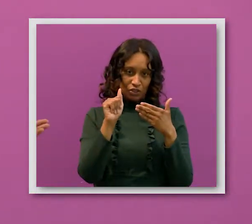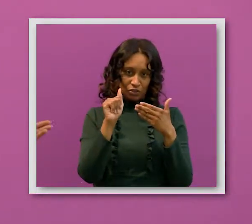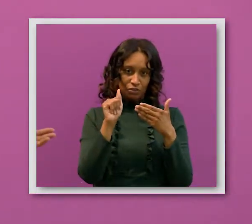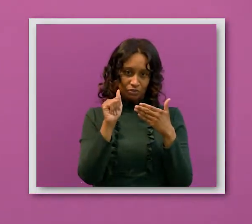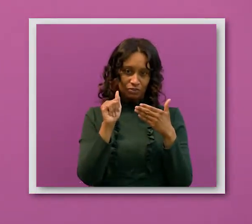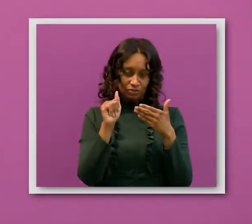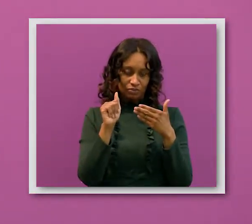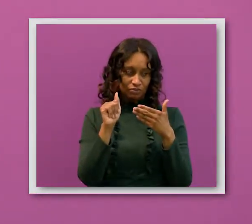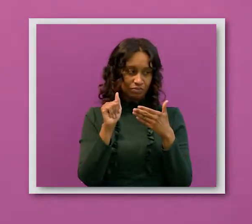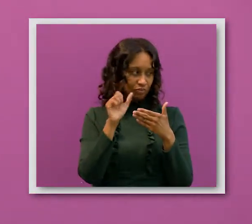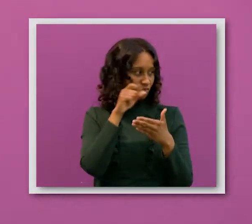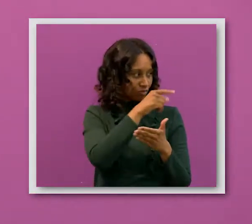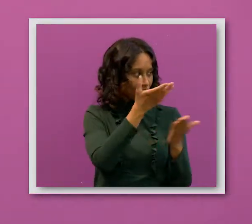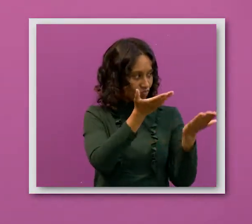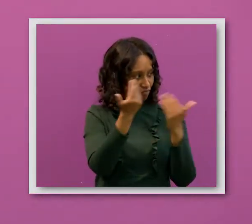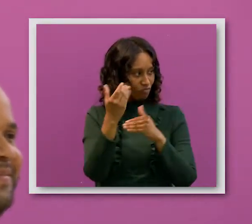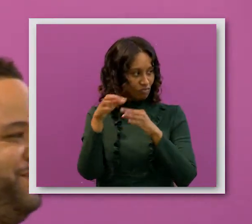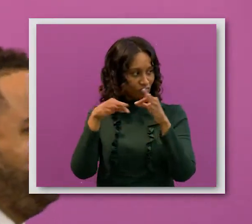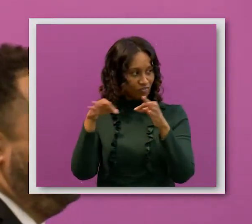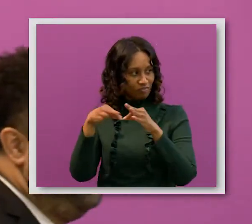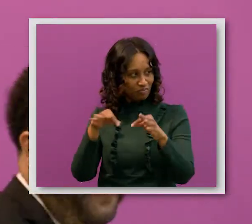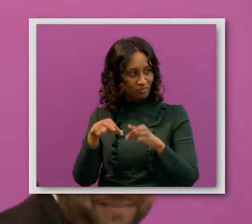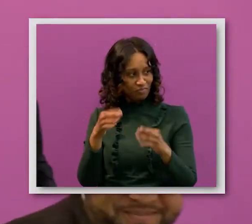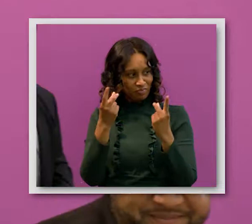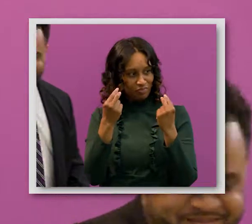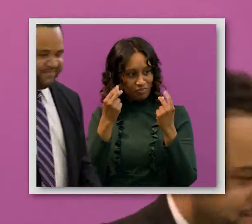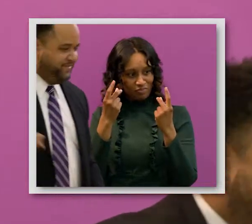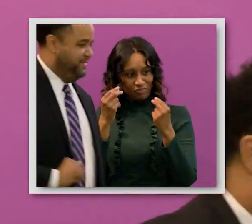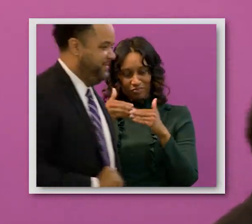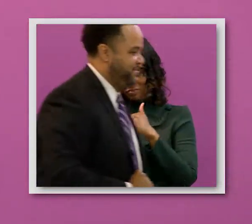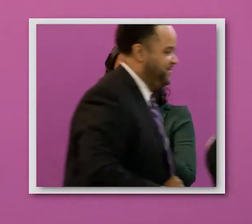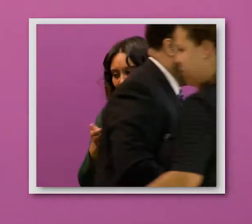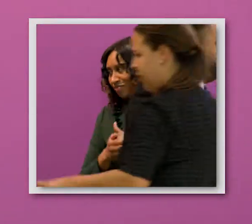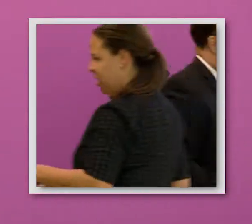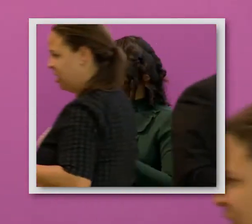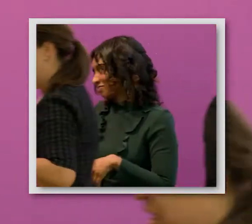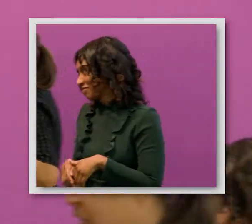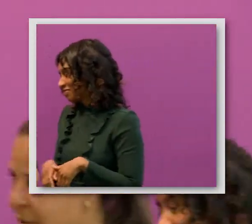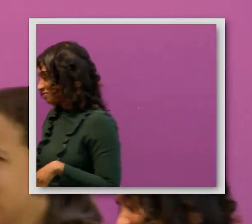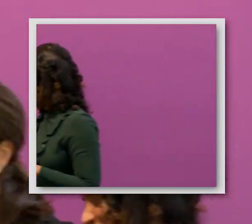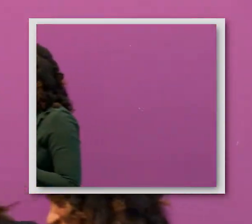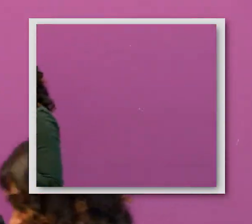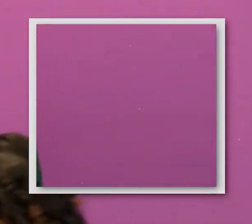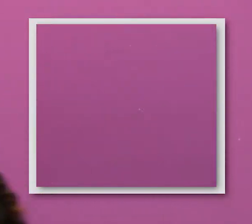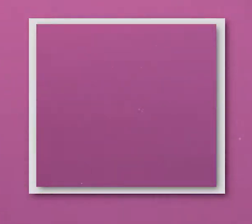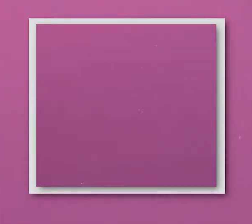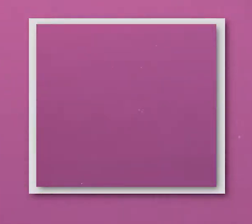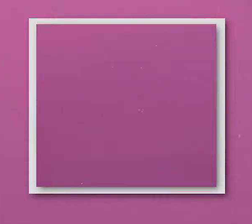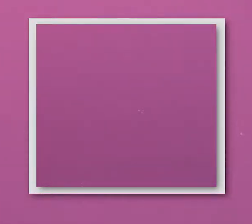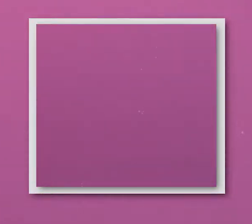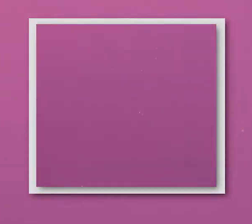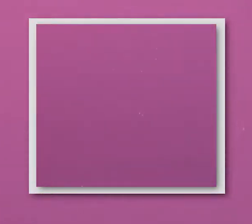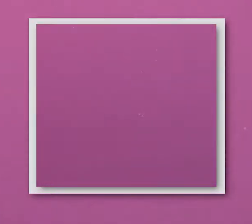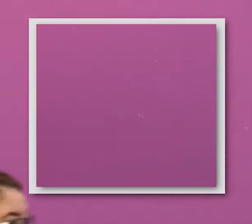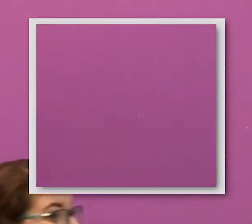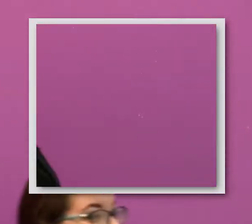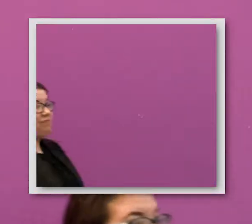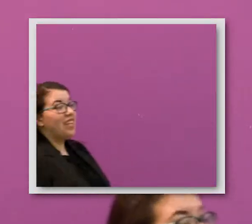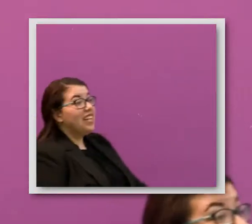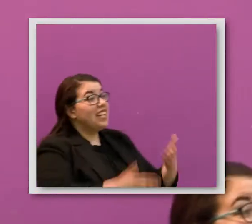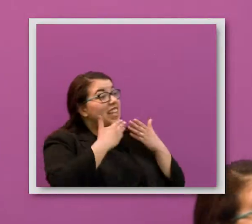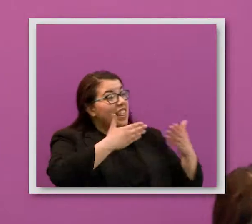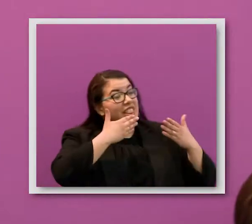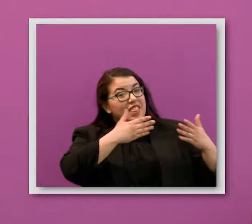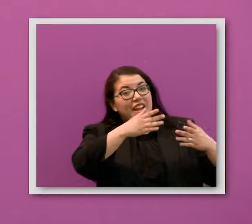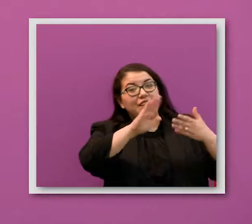So Ms. Parker, why don't you come back up? Well, thank you, City Administrator, and thank